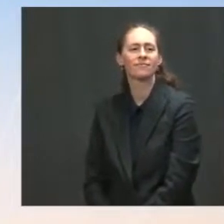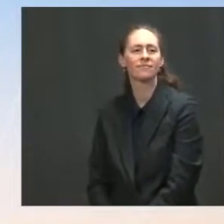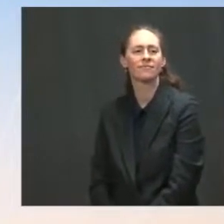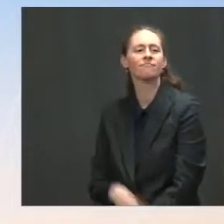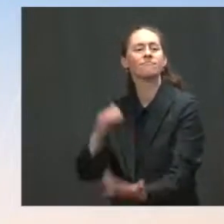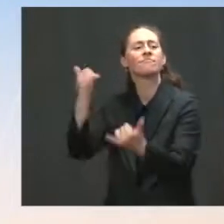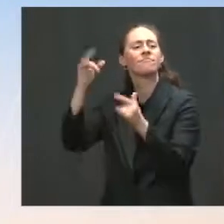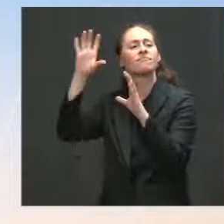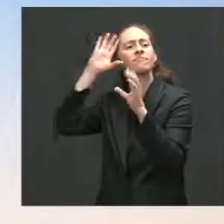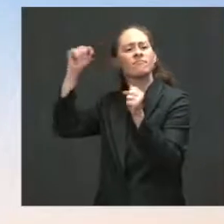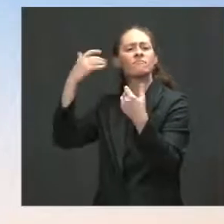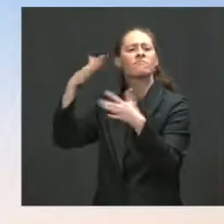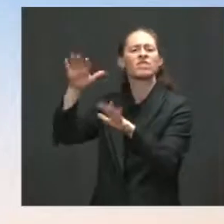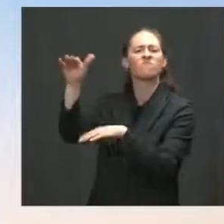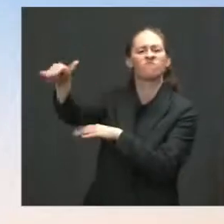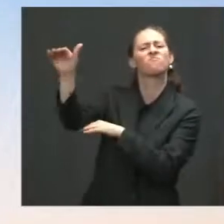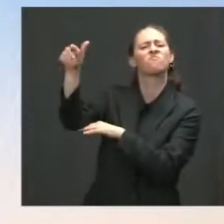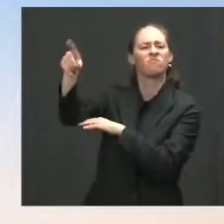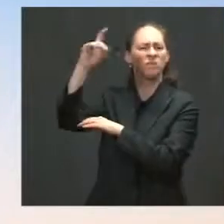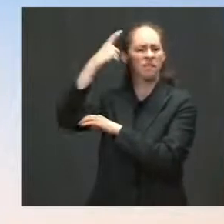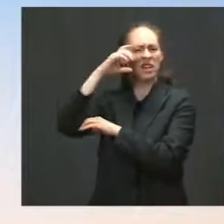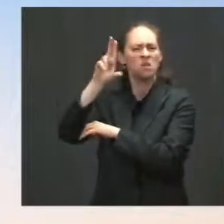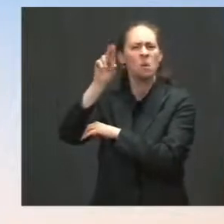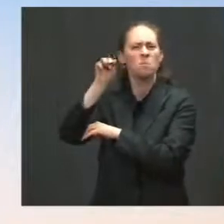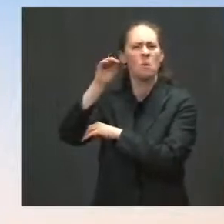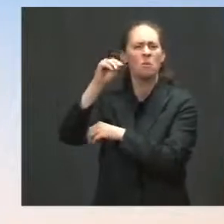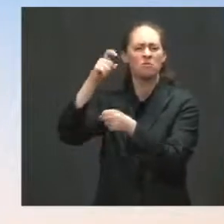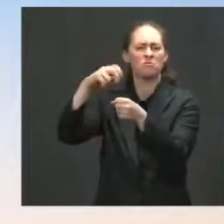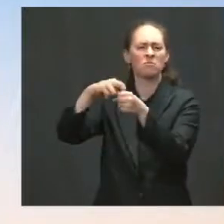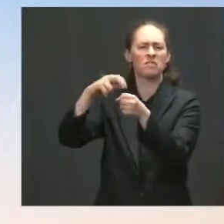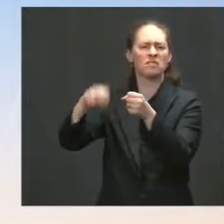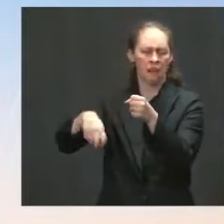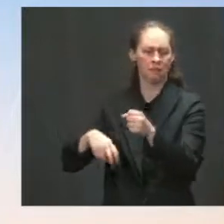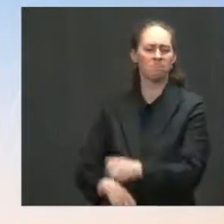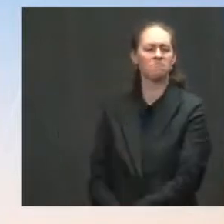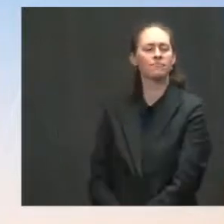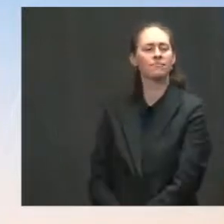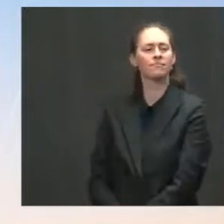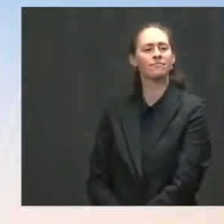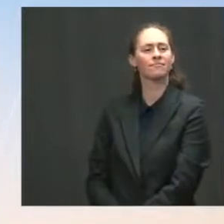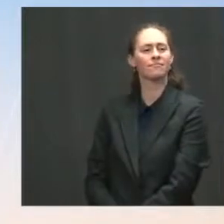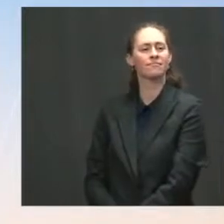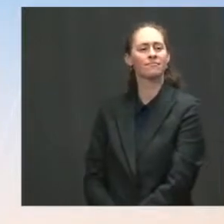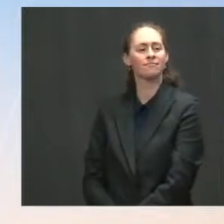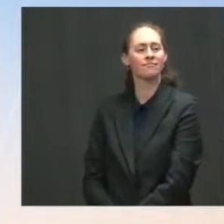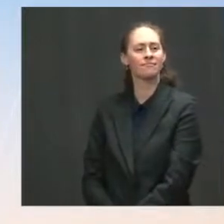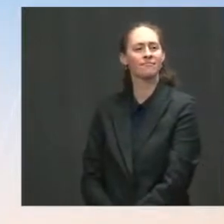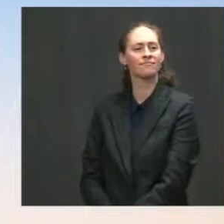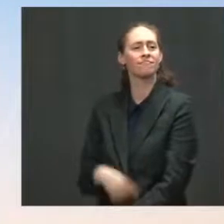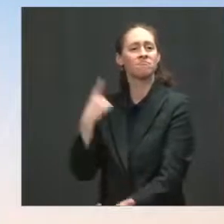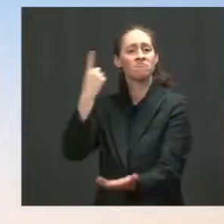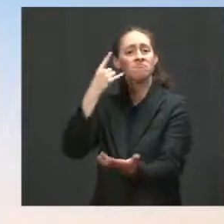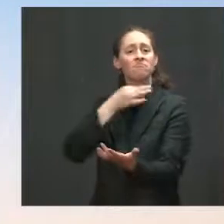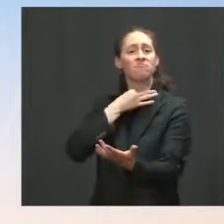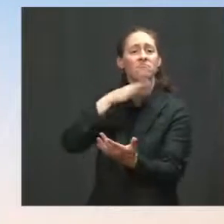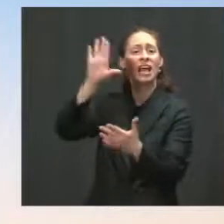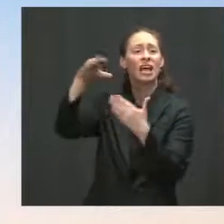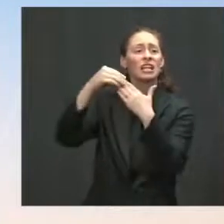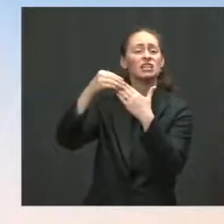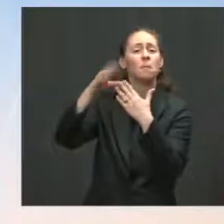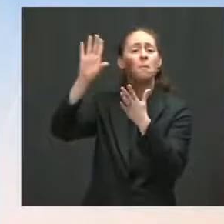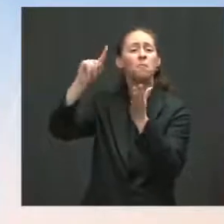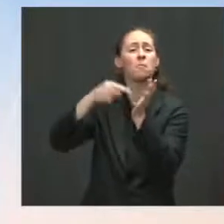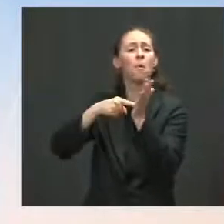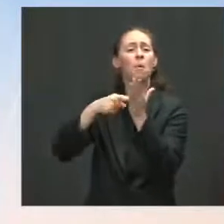to resign, Governor Cuomo. But in the meantime, does the White House intend to strip him of his leadership position on those bi-weekly governor COVID